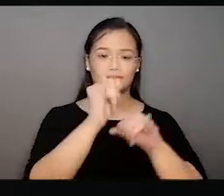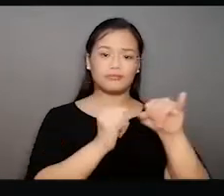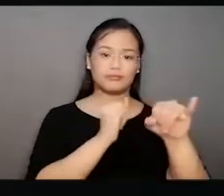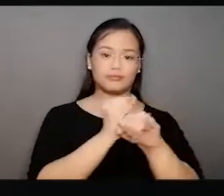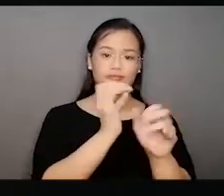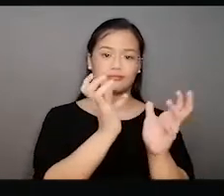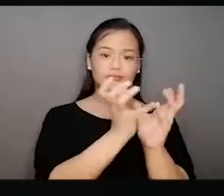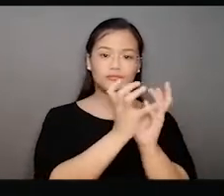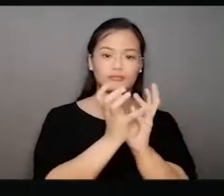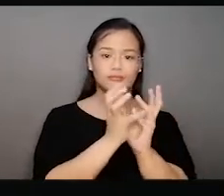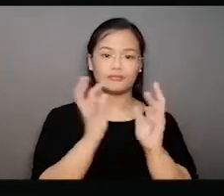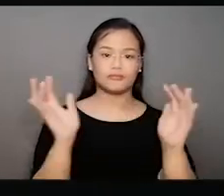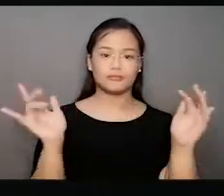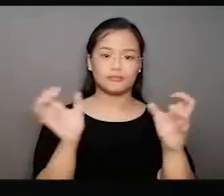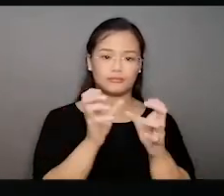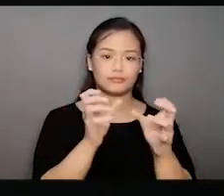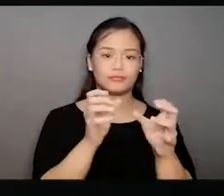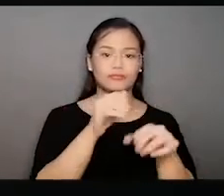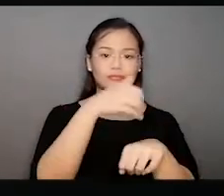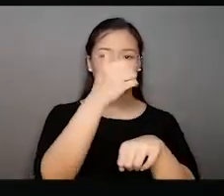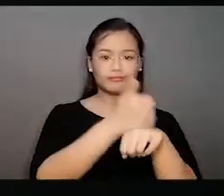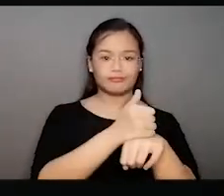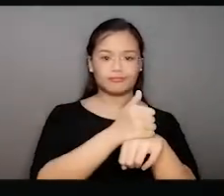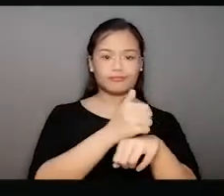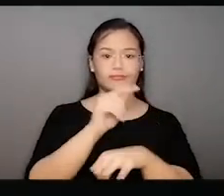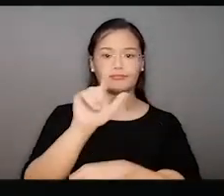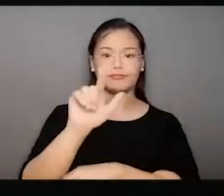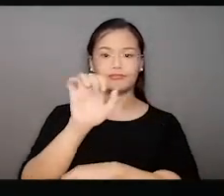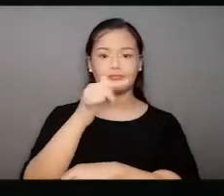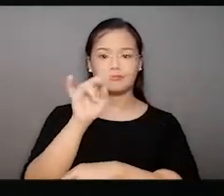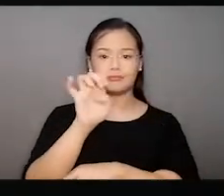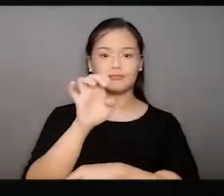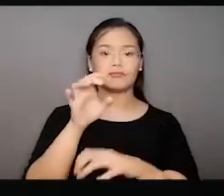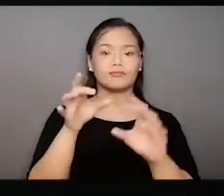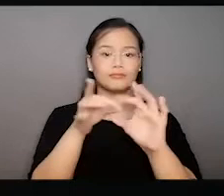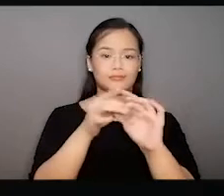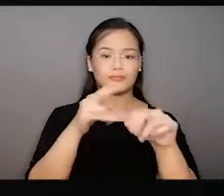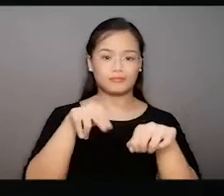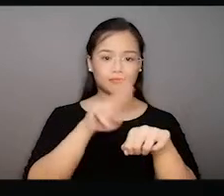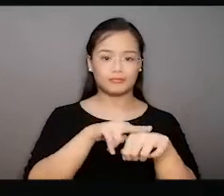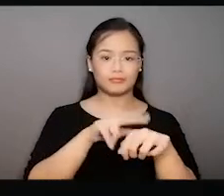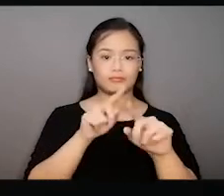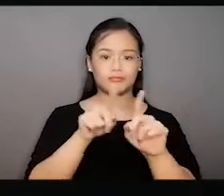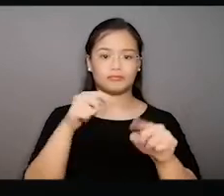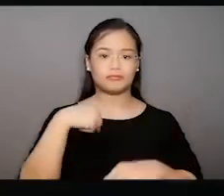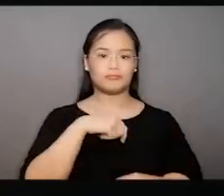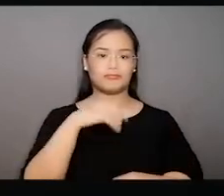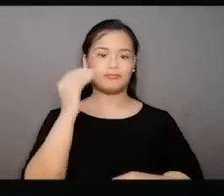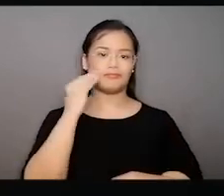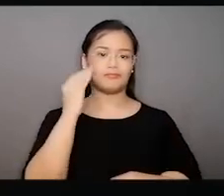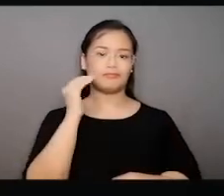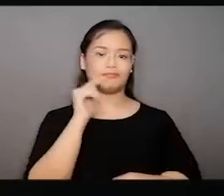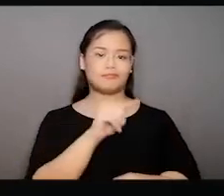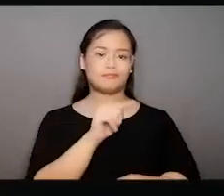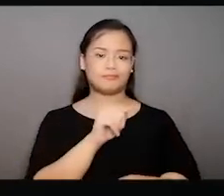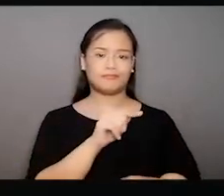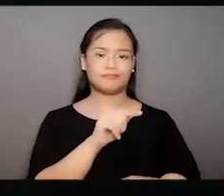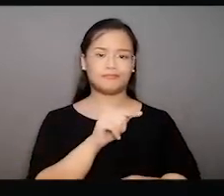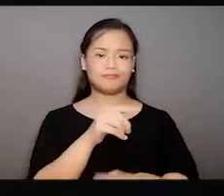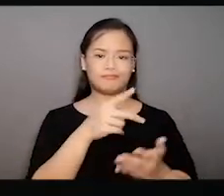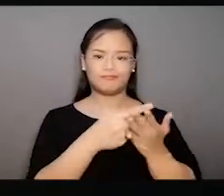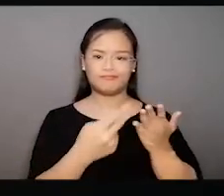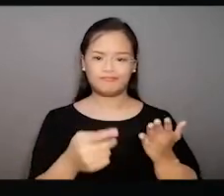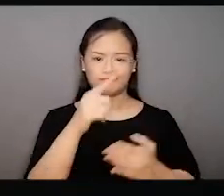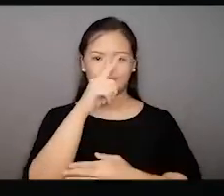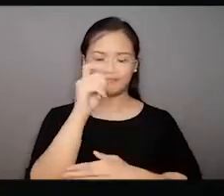came together and established the League of Nations. But we do know that the League of Nations failed because